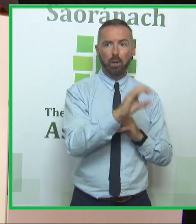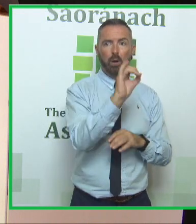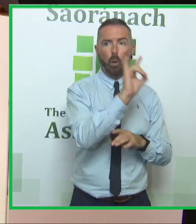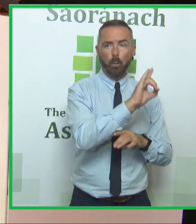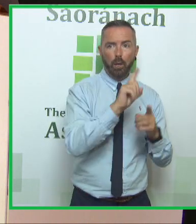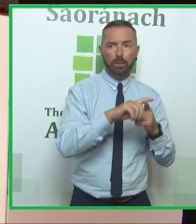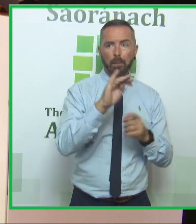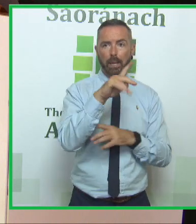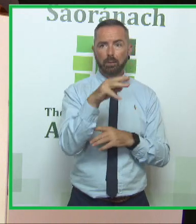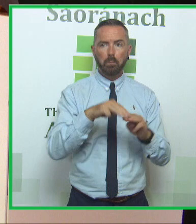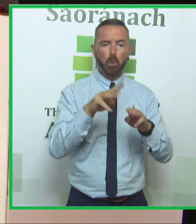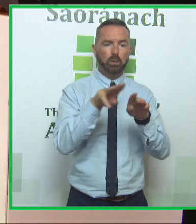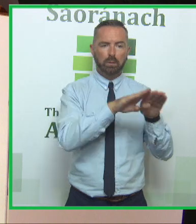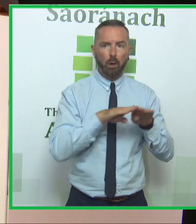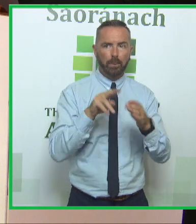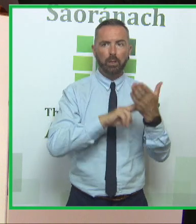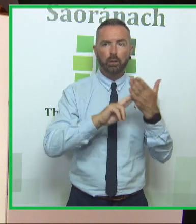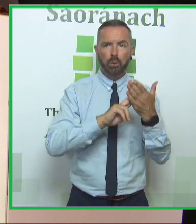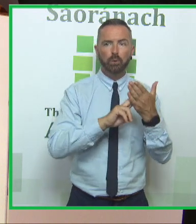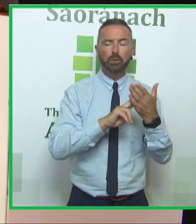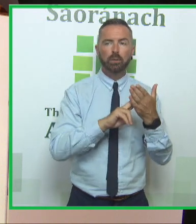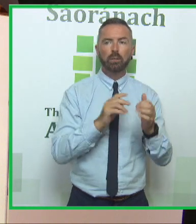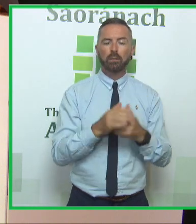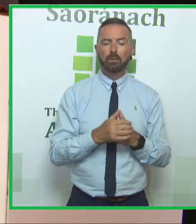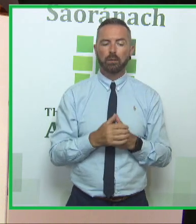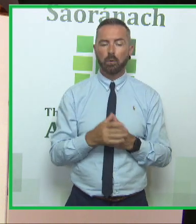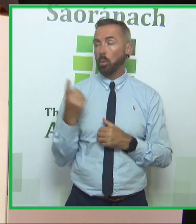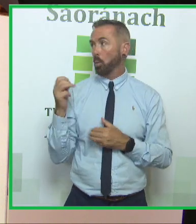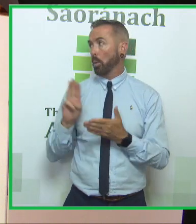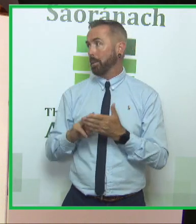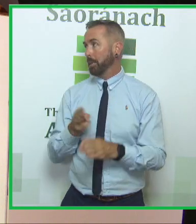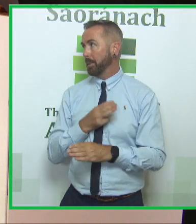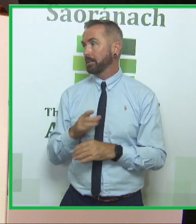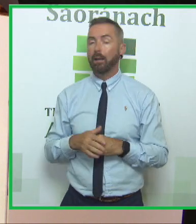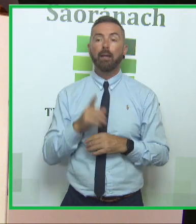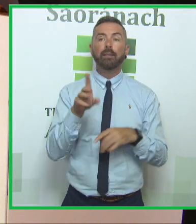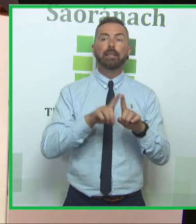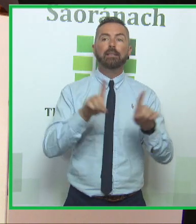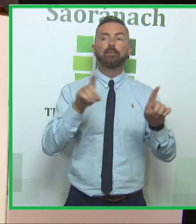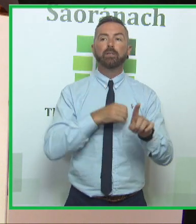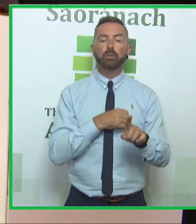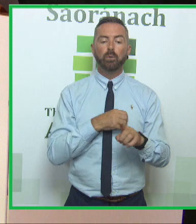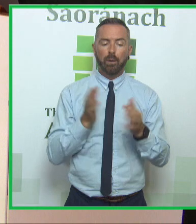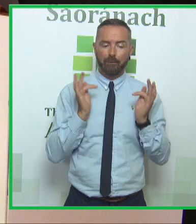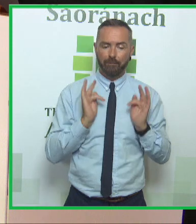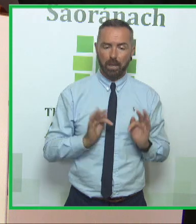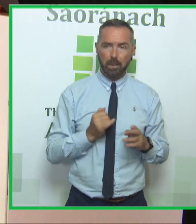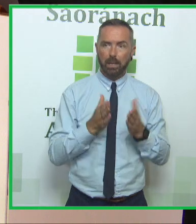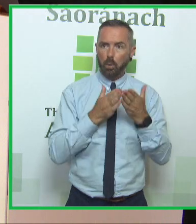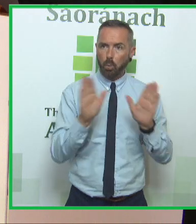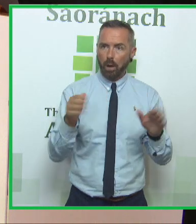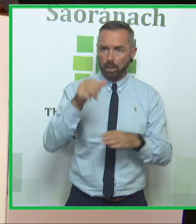benzodiazepines were the most common drugs for which they were presenting for. Just 1 minute. This is different to females in the